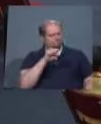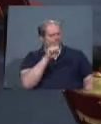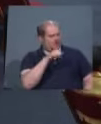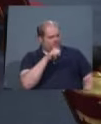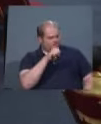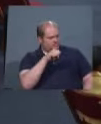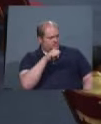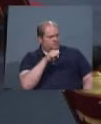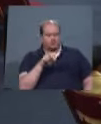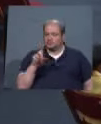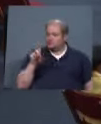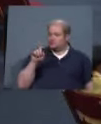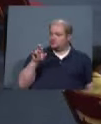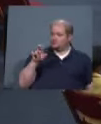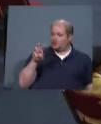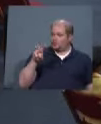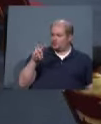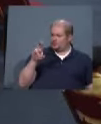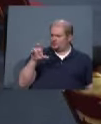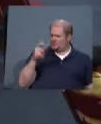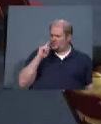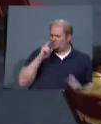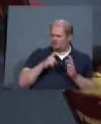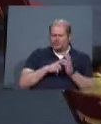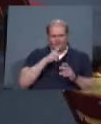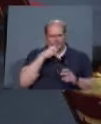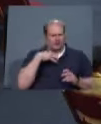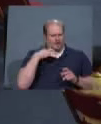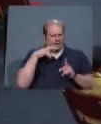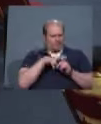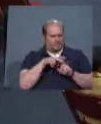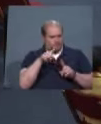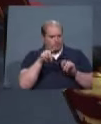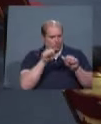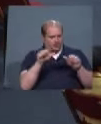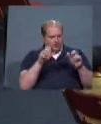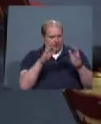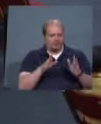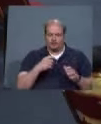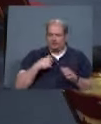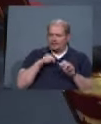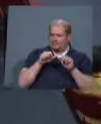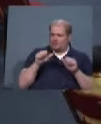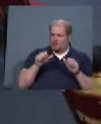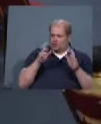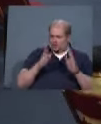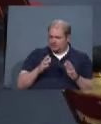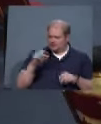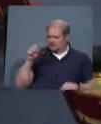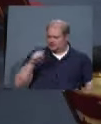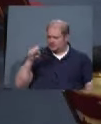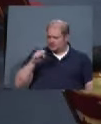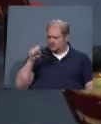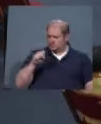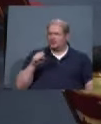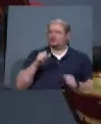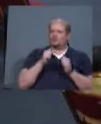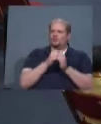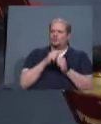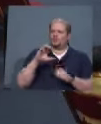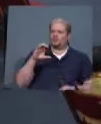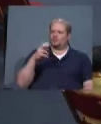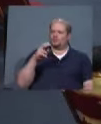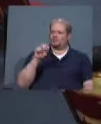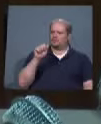Yes. Okay. Director Wright, you're recognized. Who is the applicant? You're the architect. I'm the architect, yes. As far as the